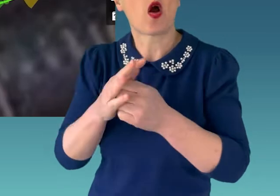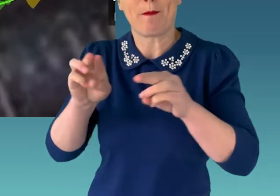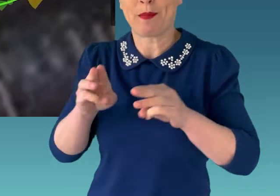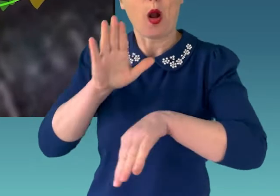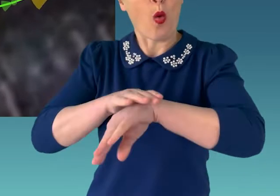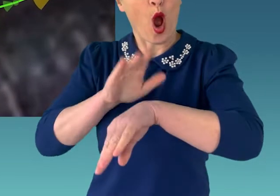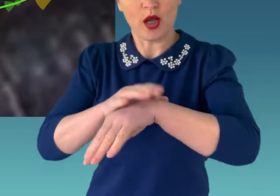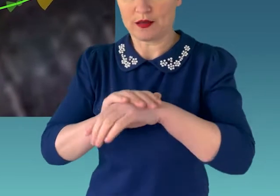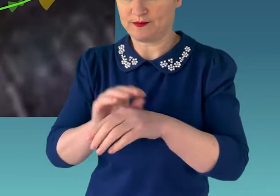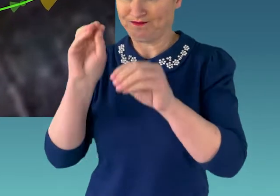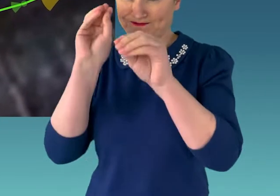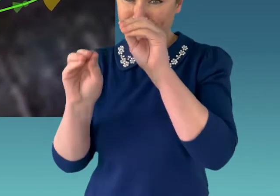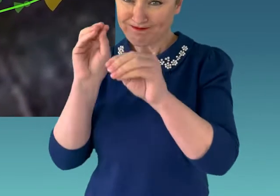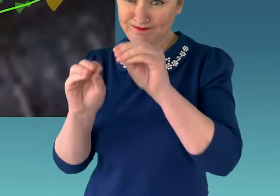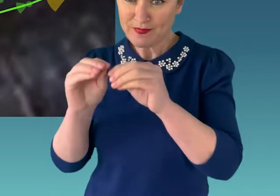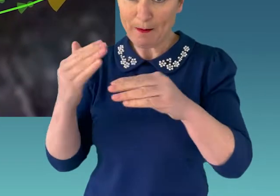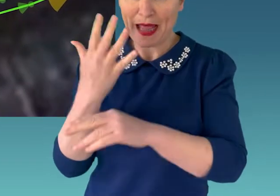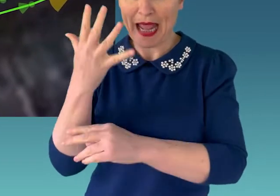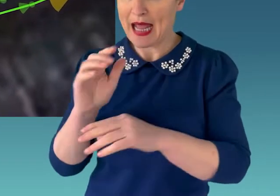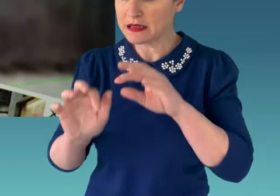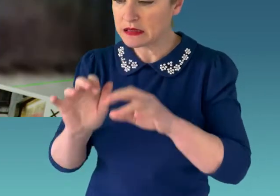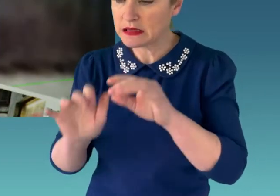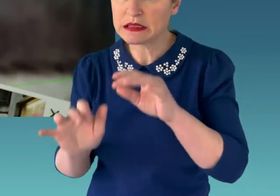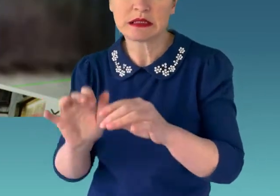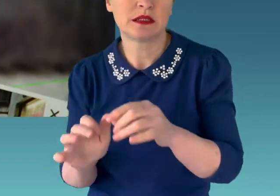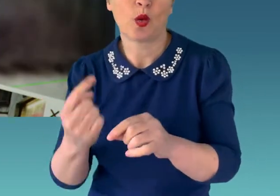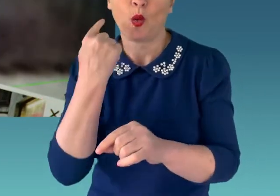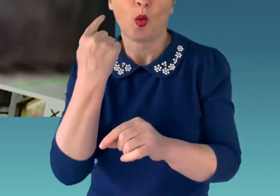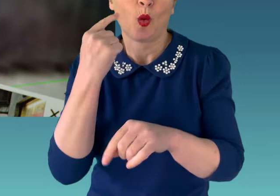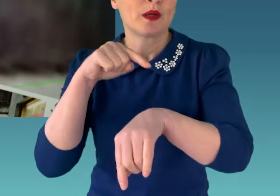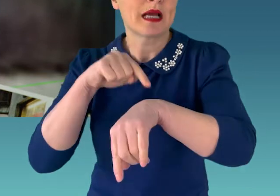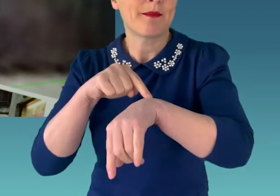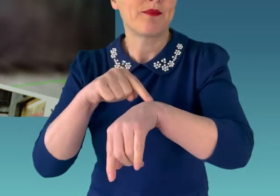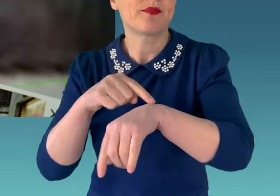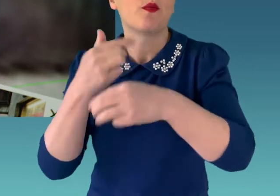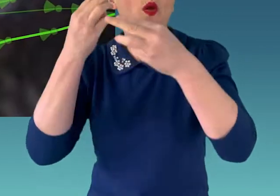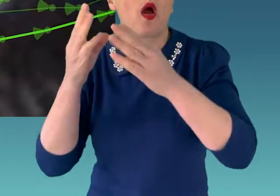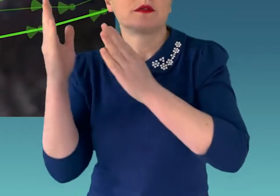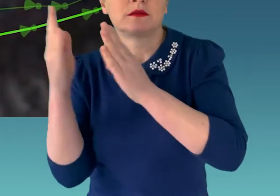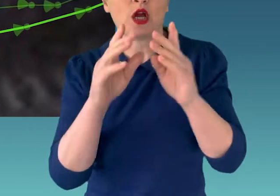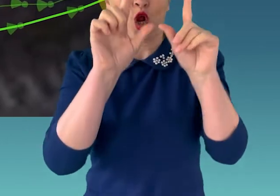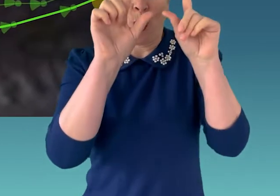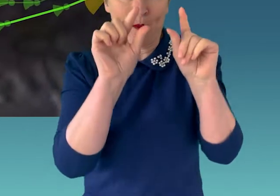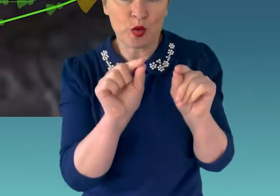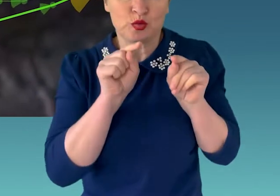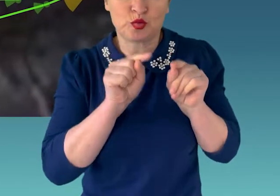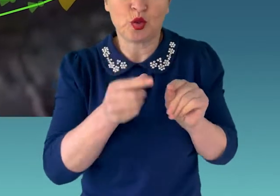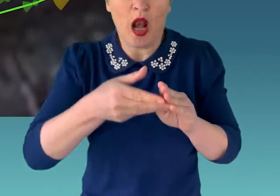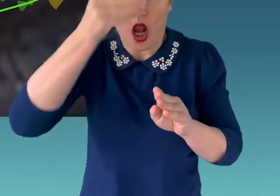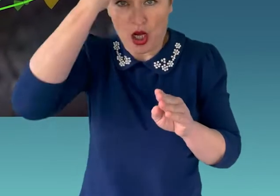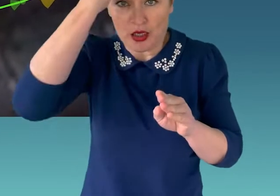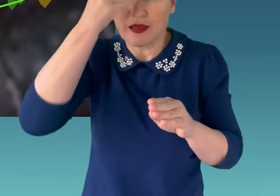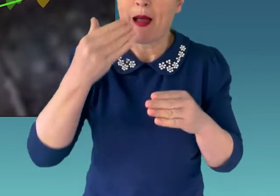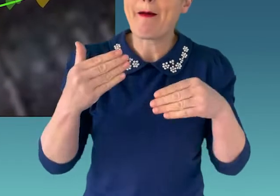to online maps manually is a time-consuming process, and that's where machine learning comes in. Specifically, image